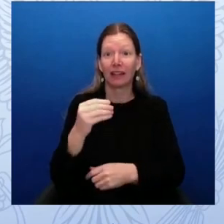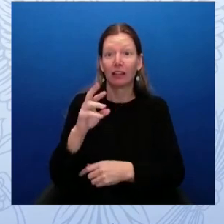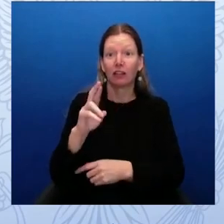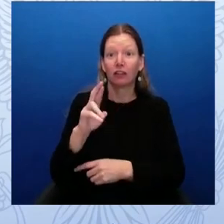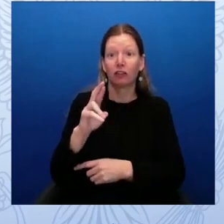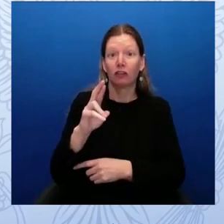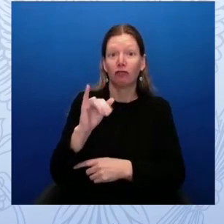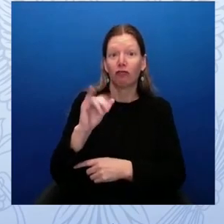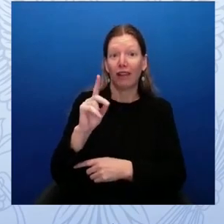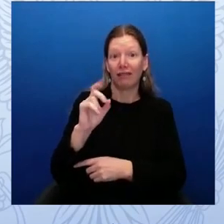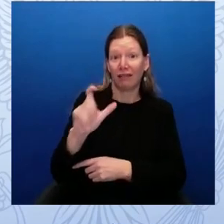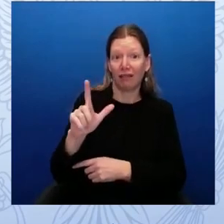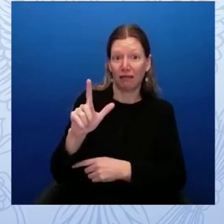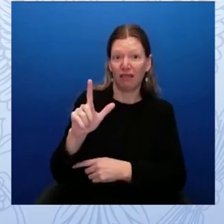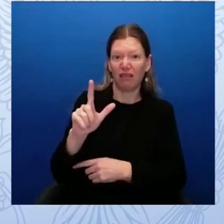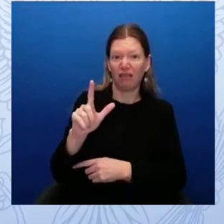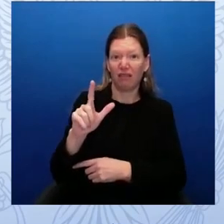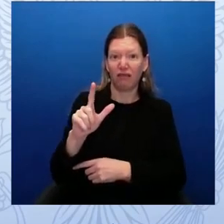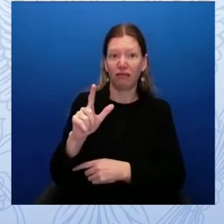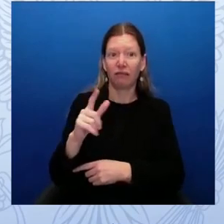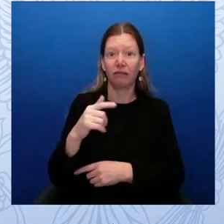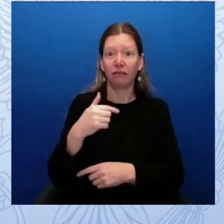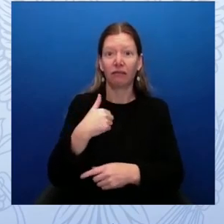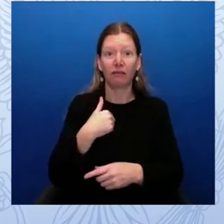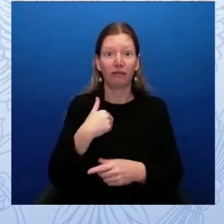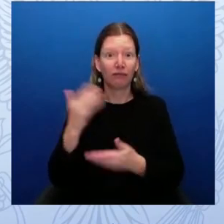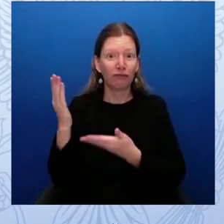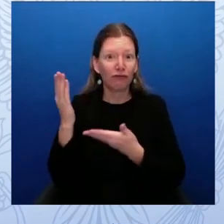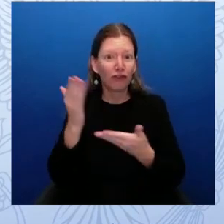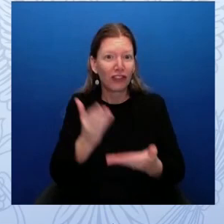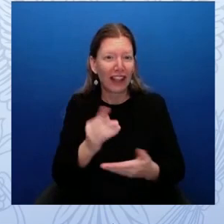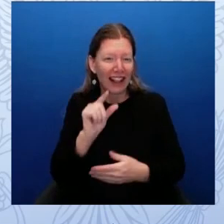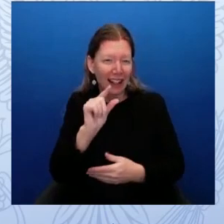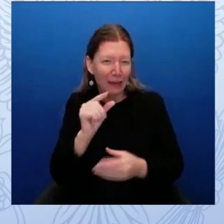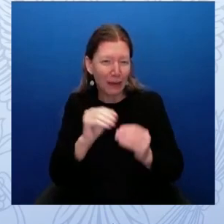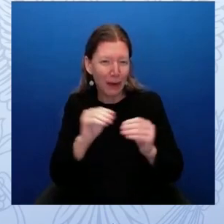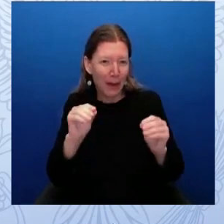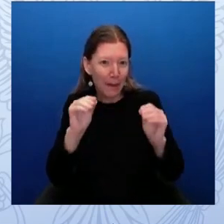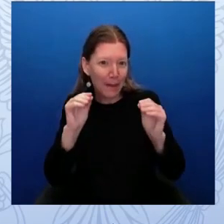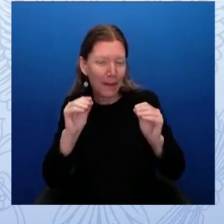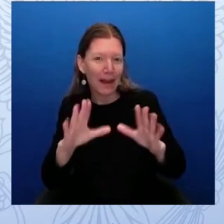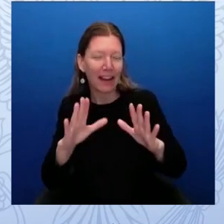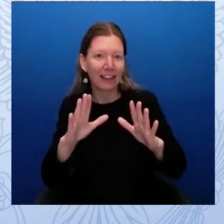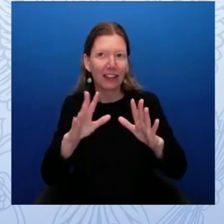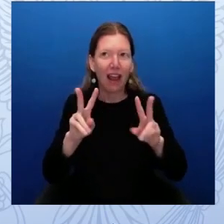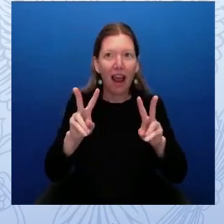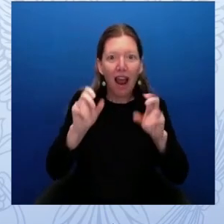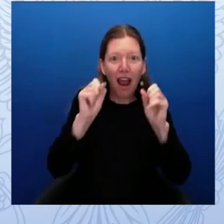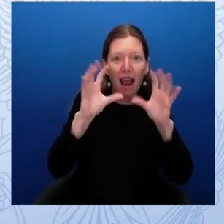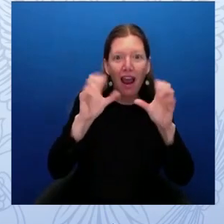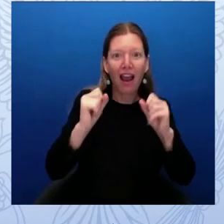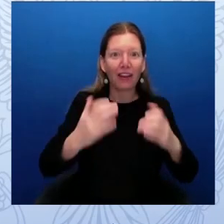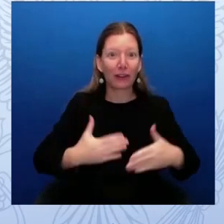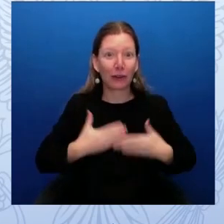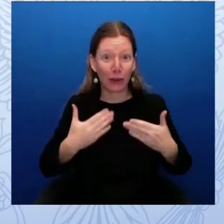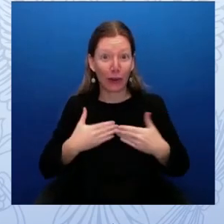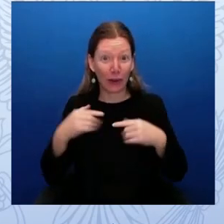more magic, wonder, and joy to the White House. Now, who's ready to